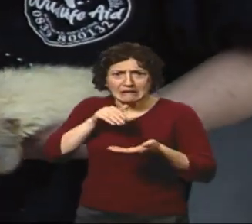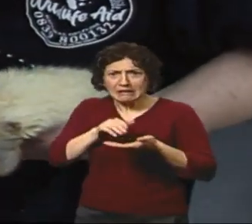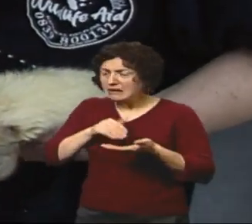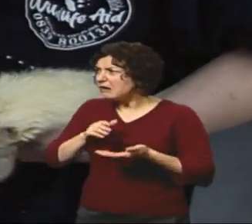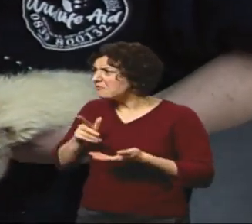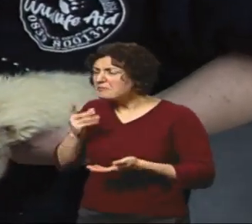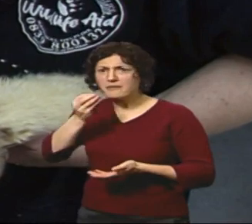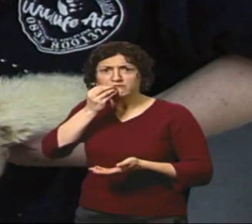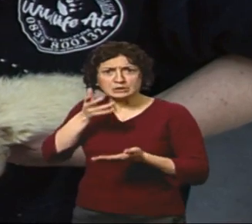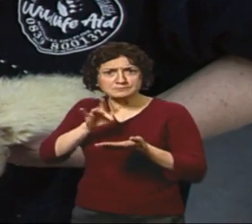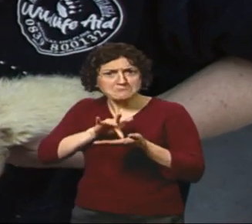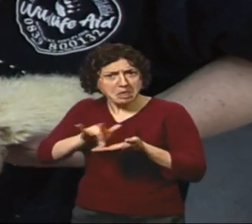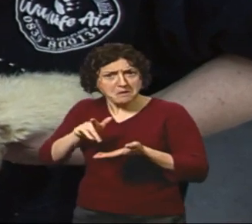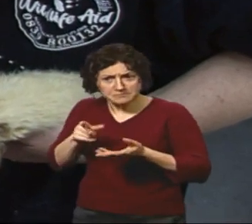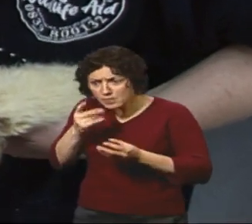But he's been